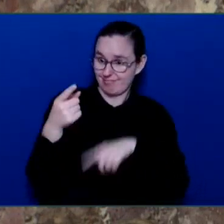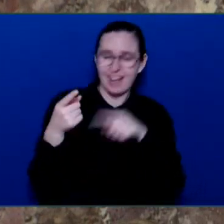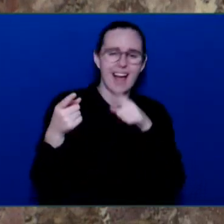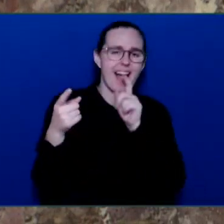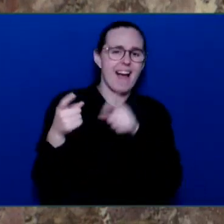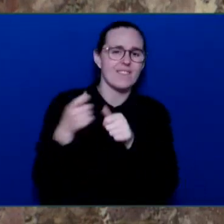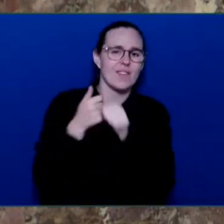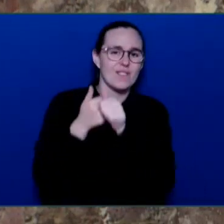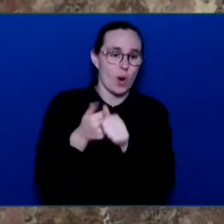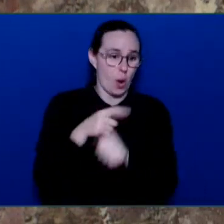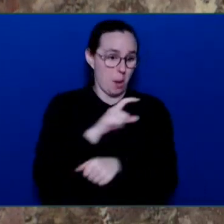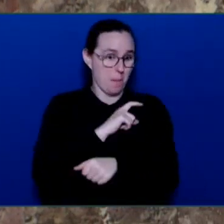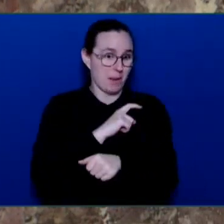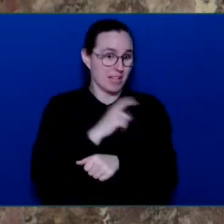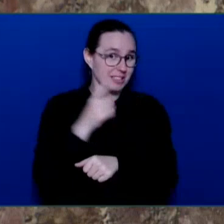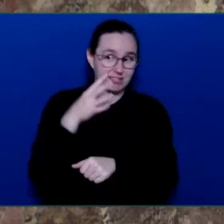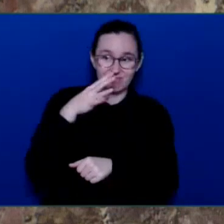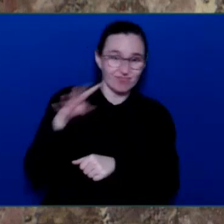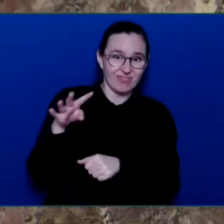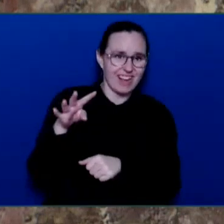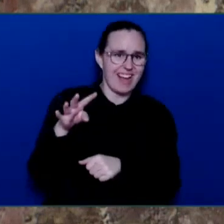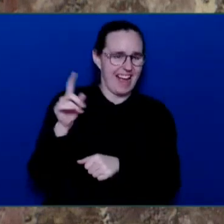And at the same time, Honourable Speaker,